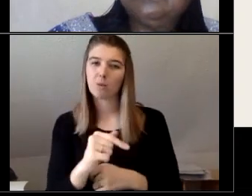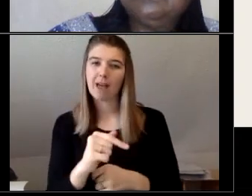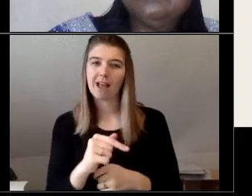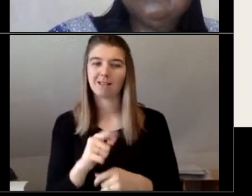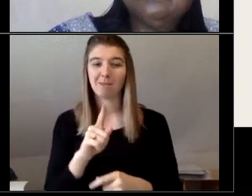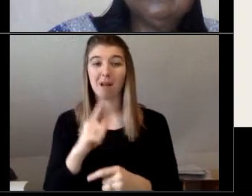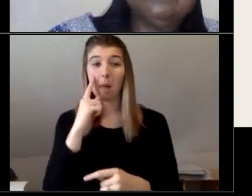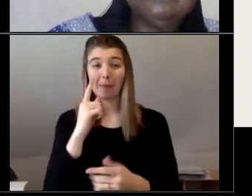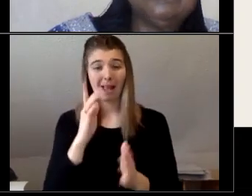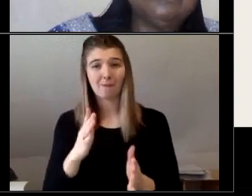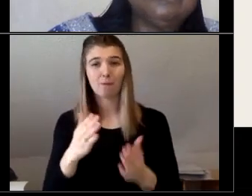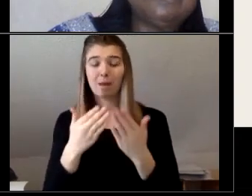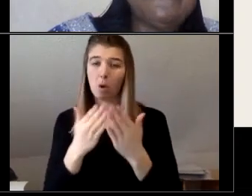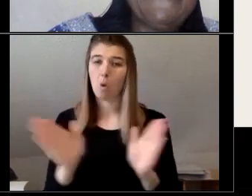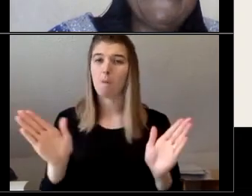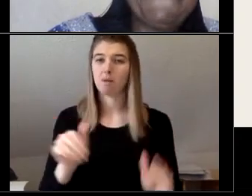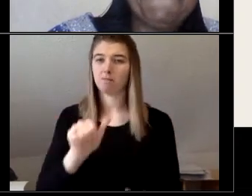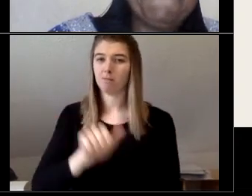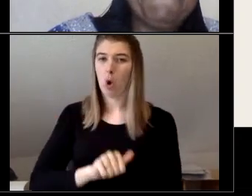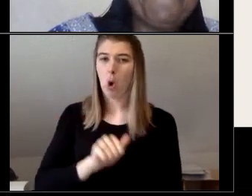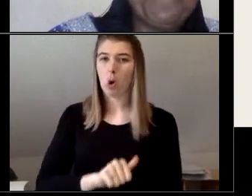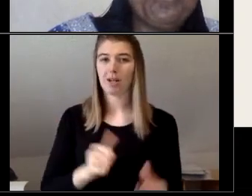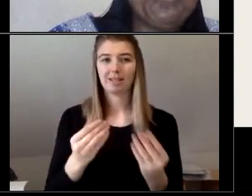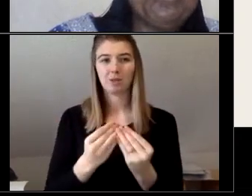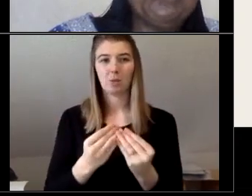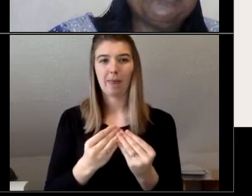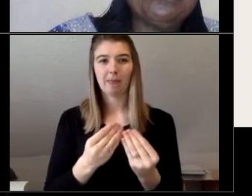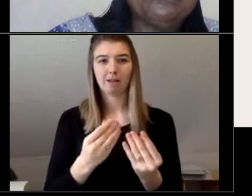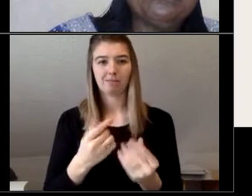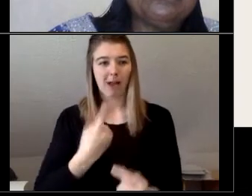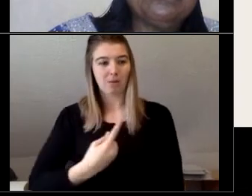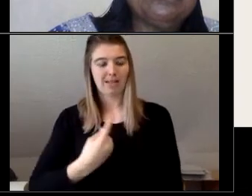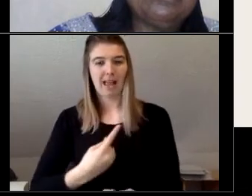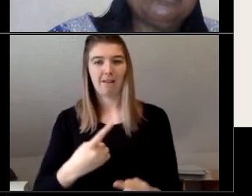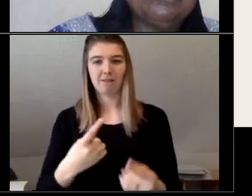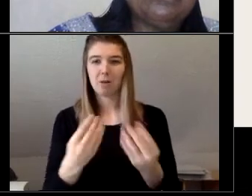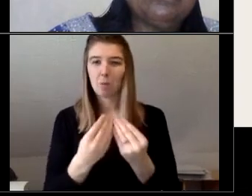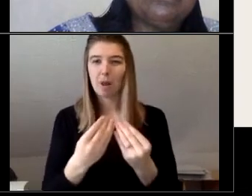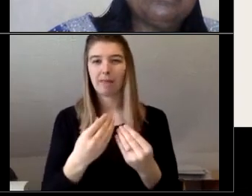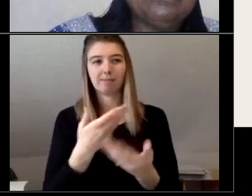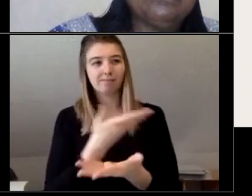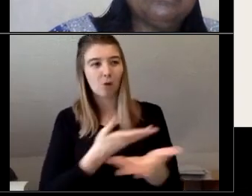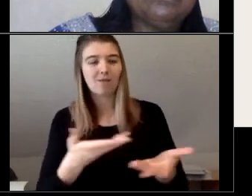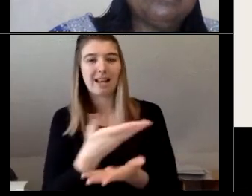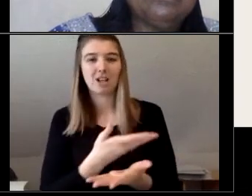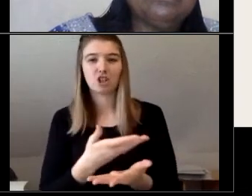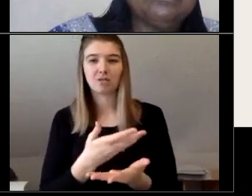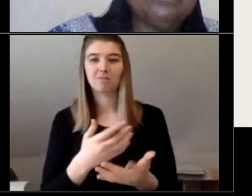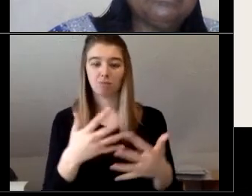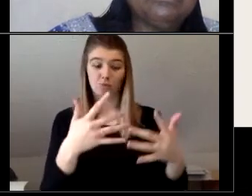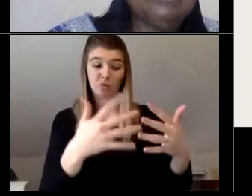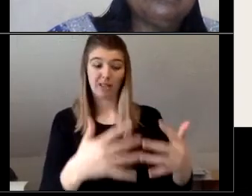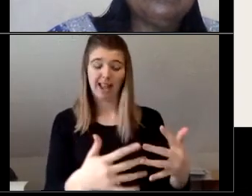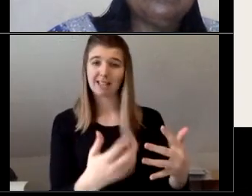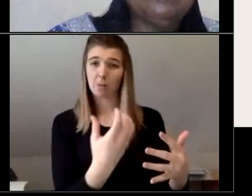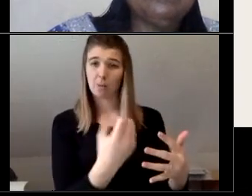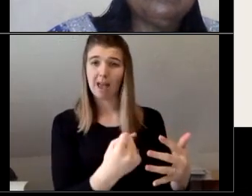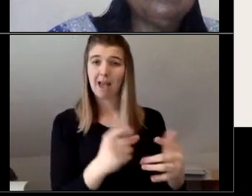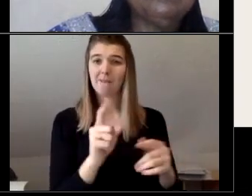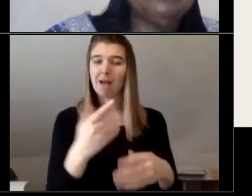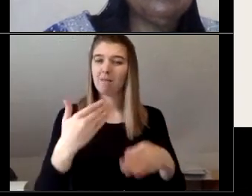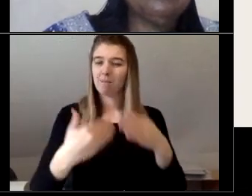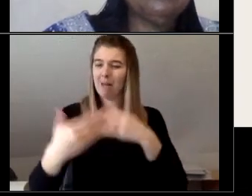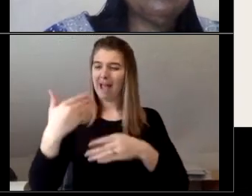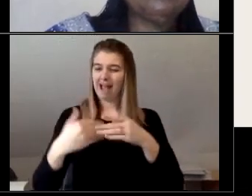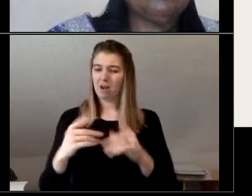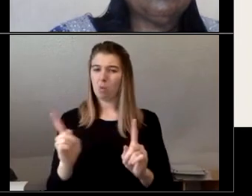are these people. You know, let's look at the data. We have the data, and then go right back to what's stopping people do this. And I think just, you know, my final comment